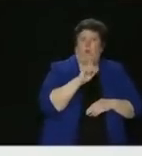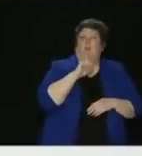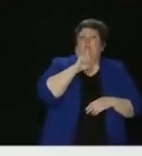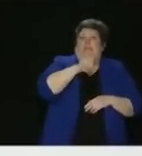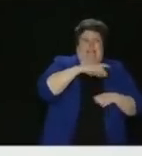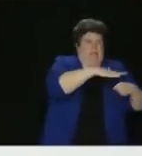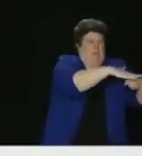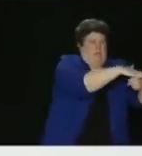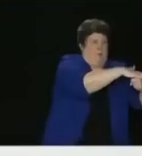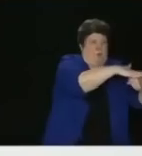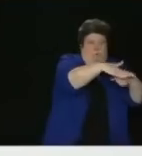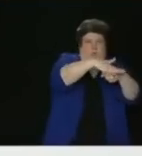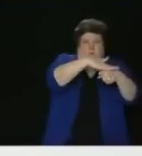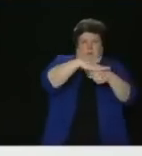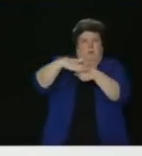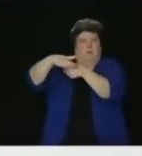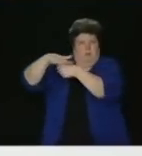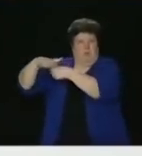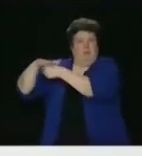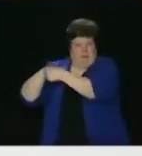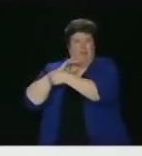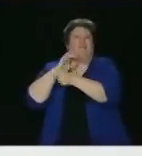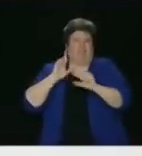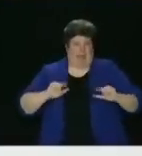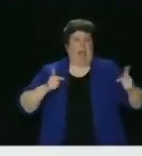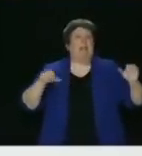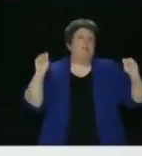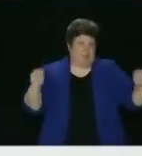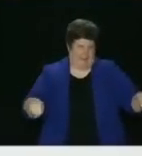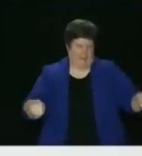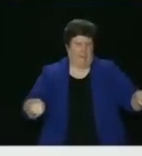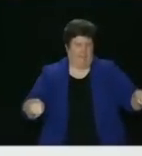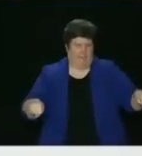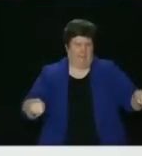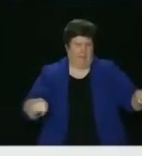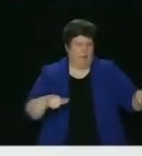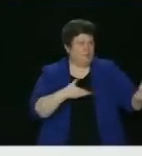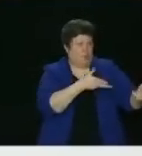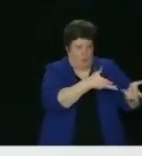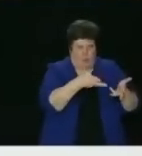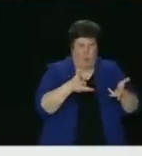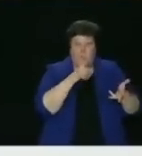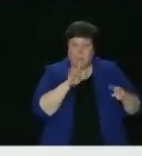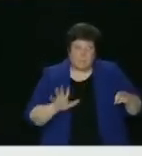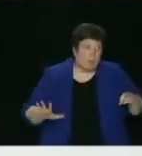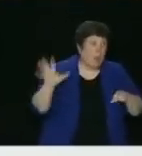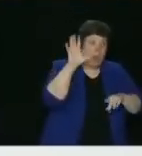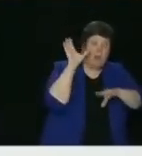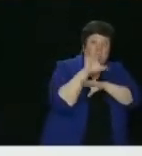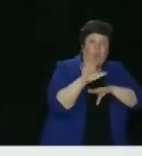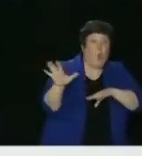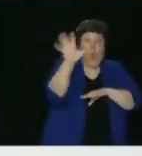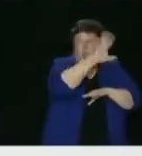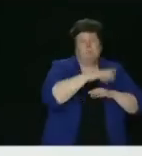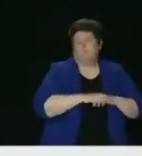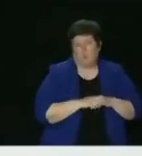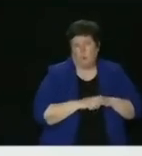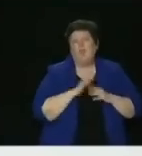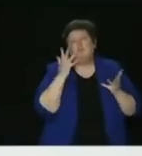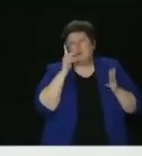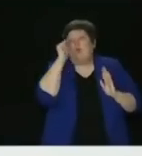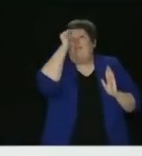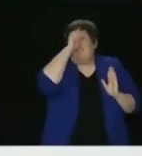necessary by working with local jurisdictions. So even though theoretically, yes,